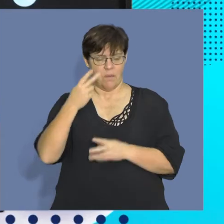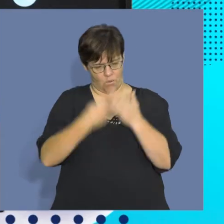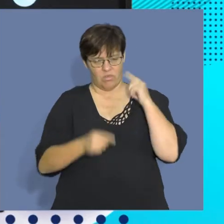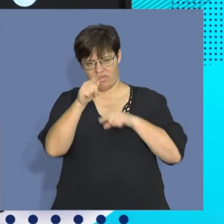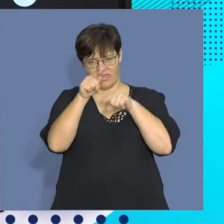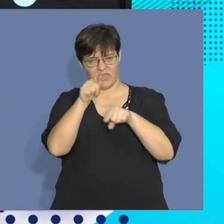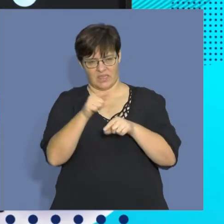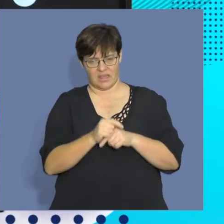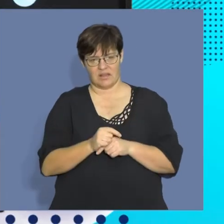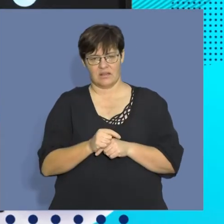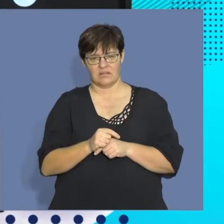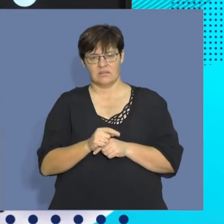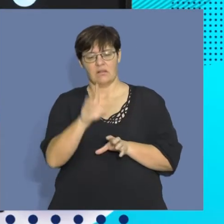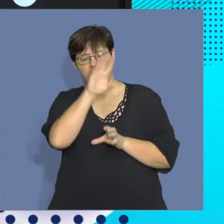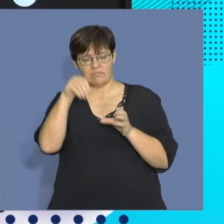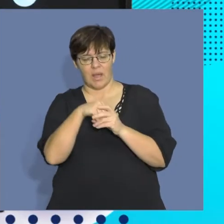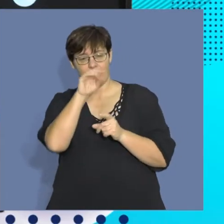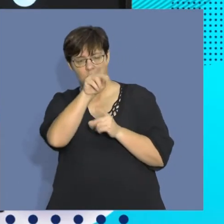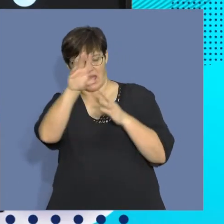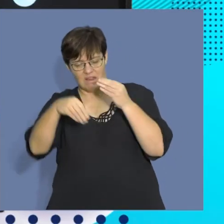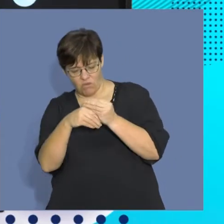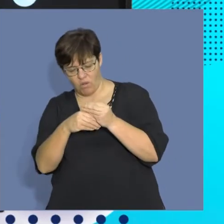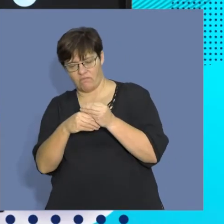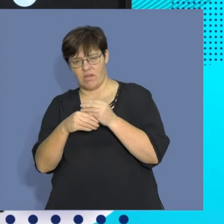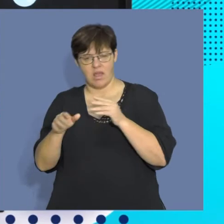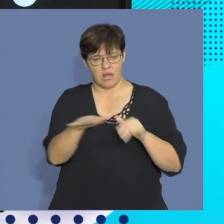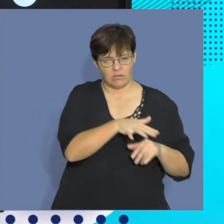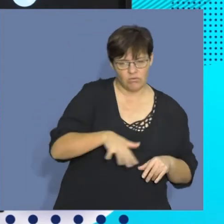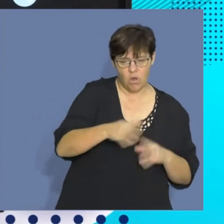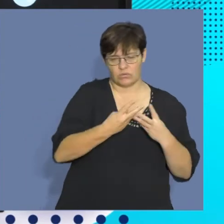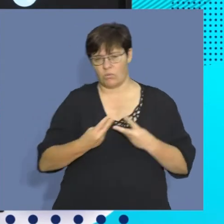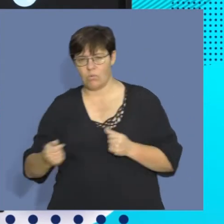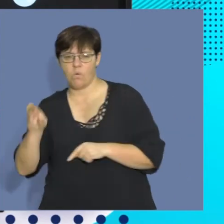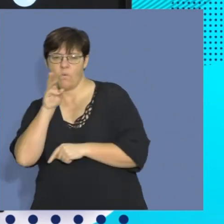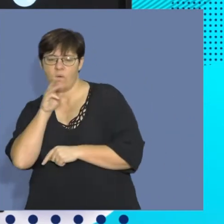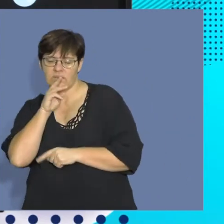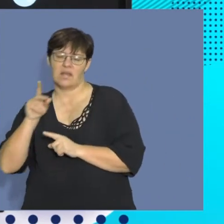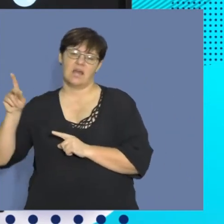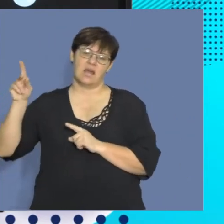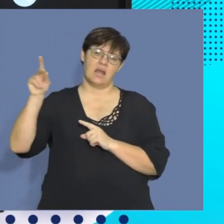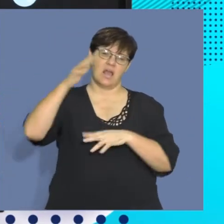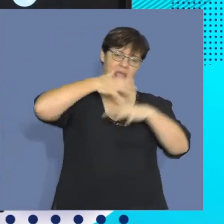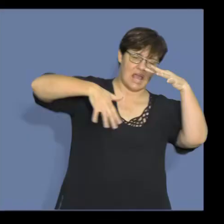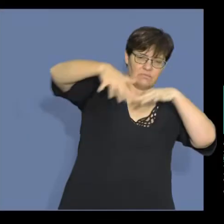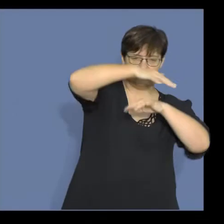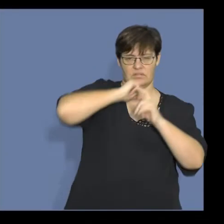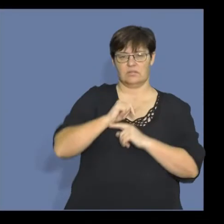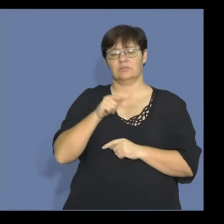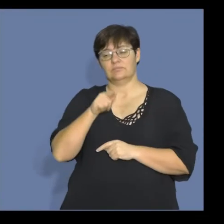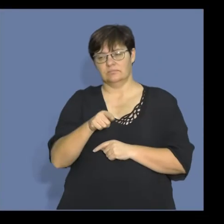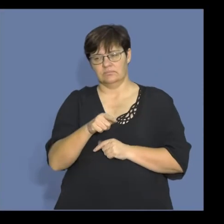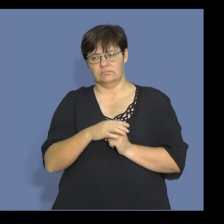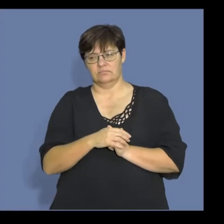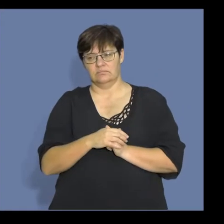the biosphere includes the lithosphere, hydrosphere, and the atmosphere, all support life. But it's important that we recognize that